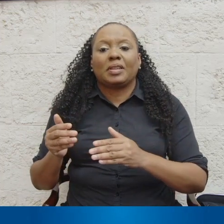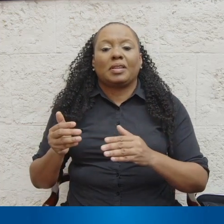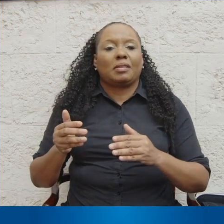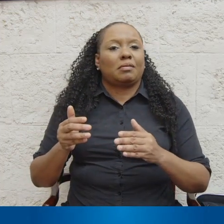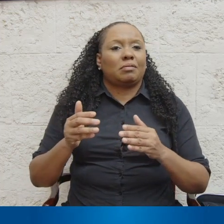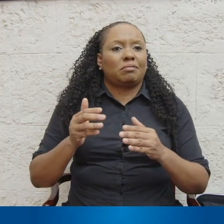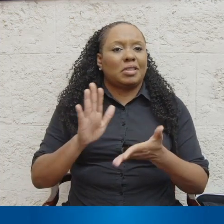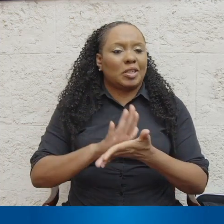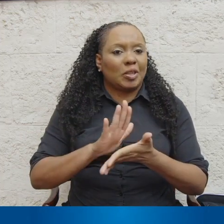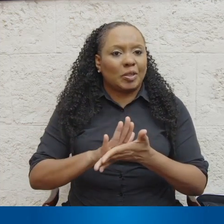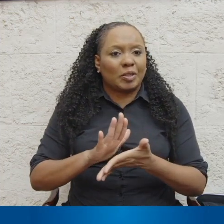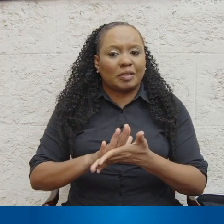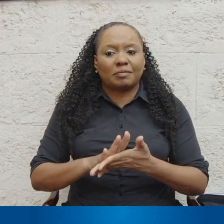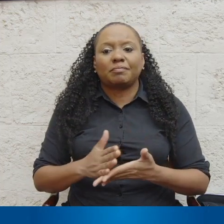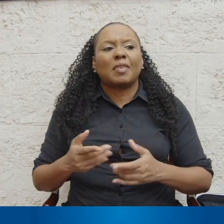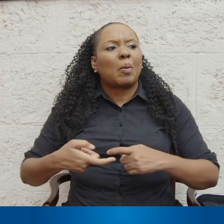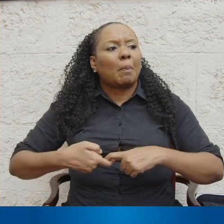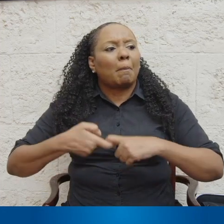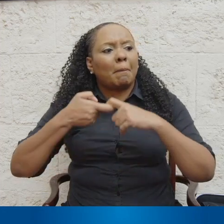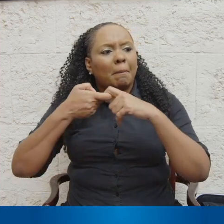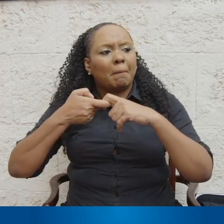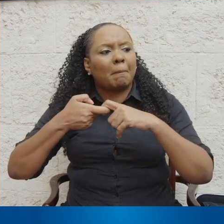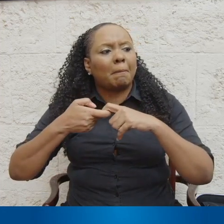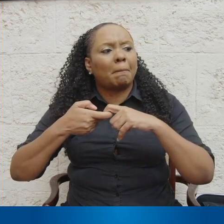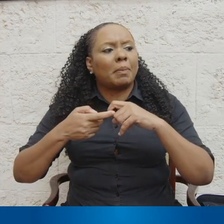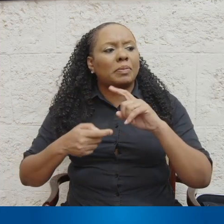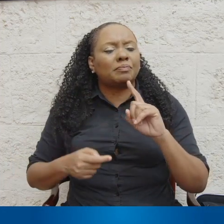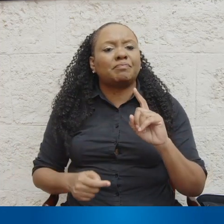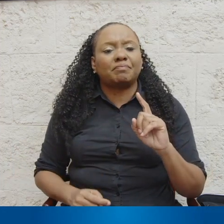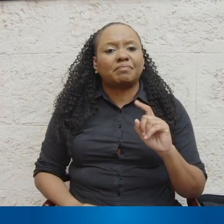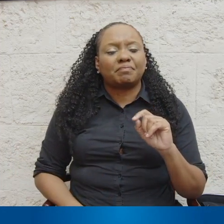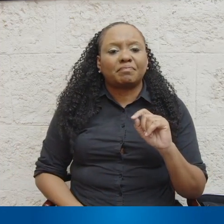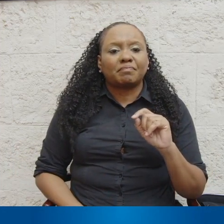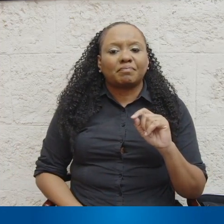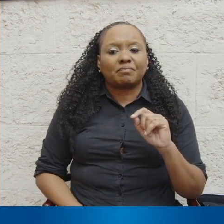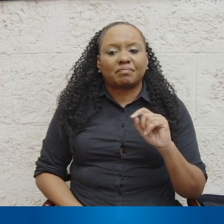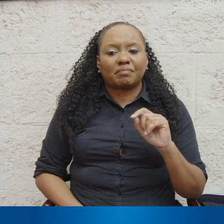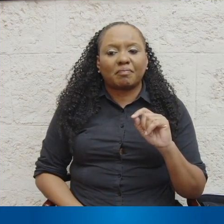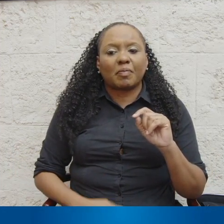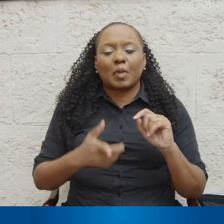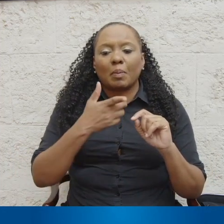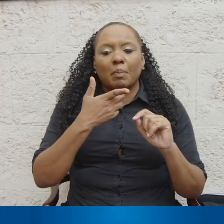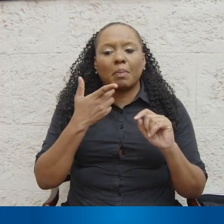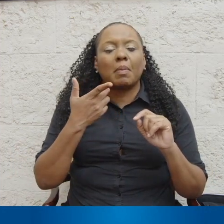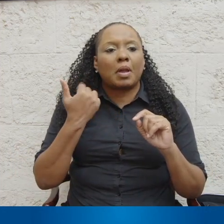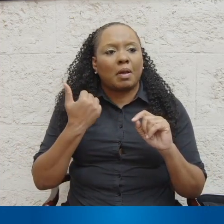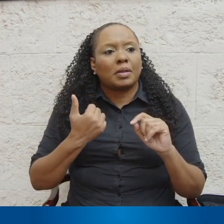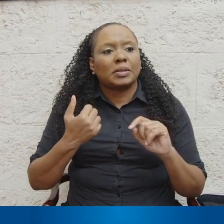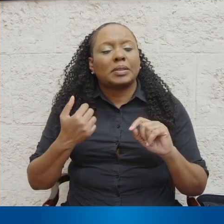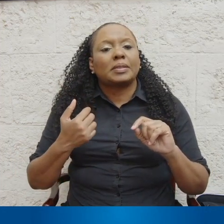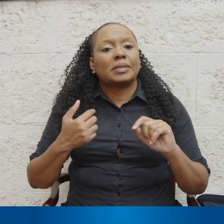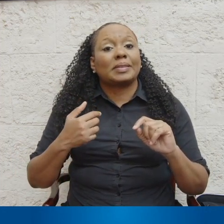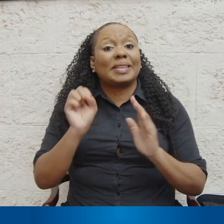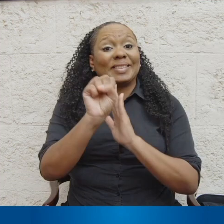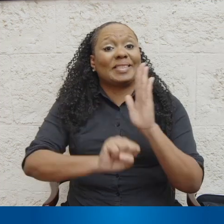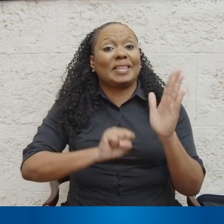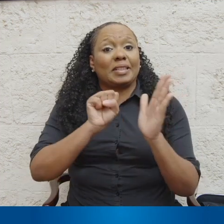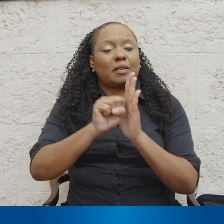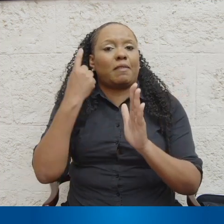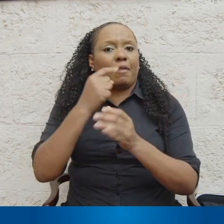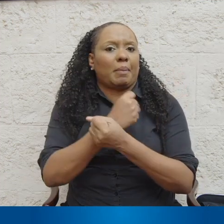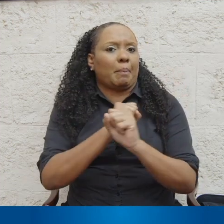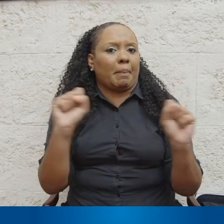And again, I want to pause there because that is important as well. So we're doing a season of emancipation that is not